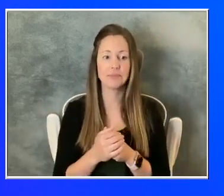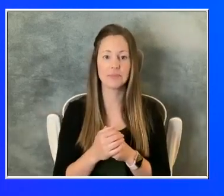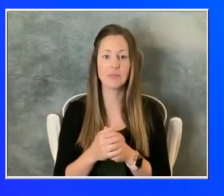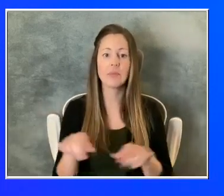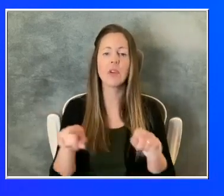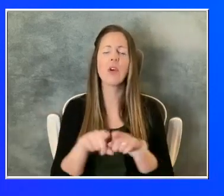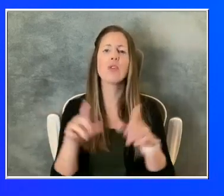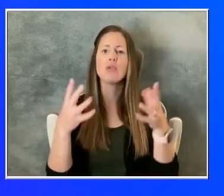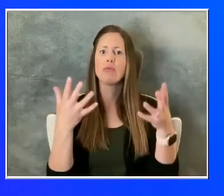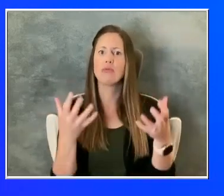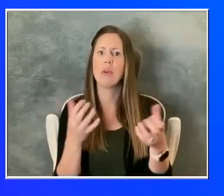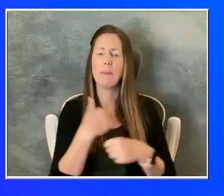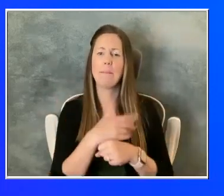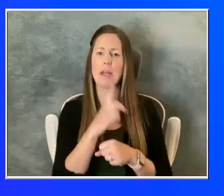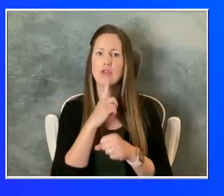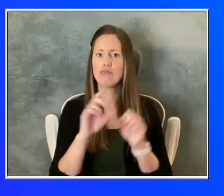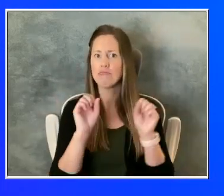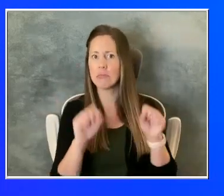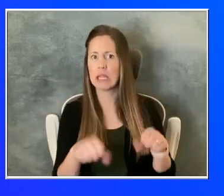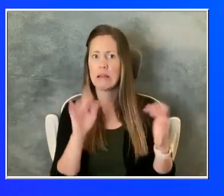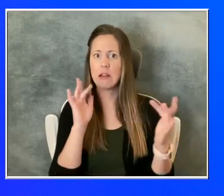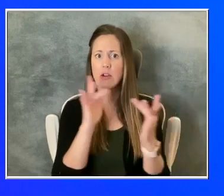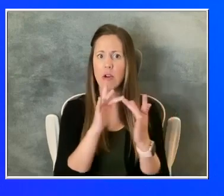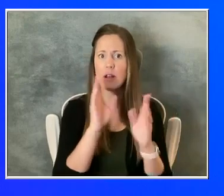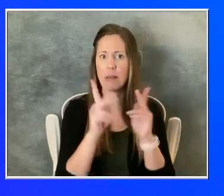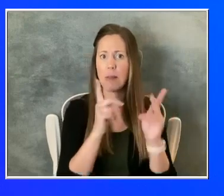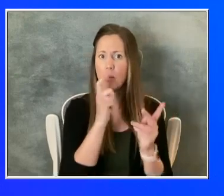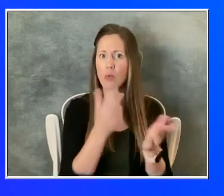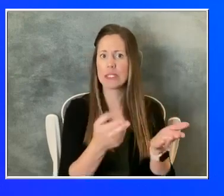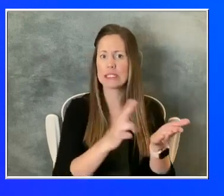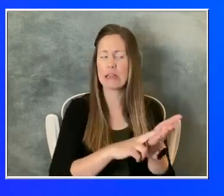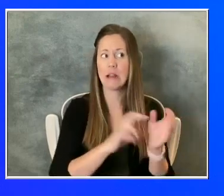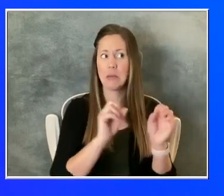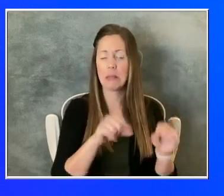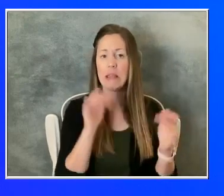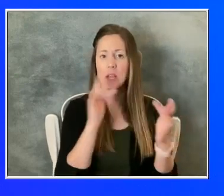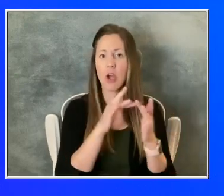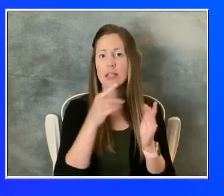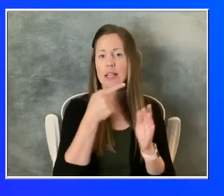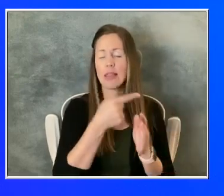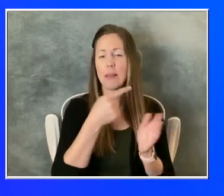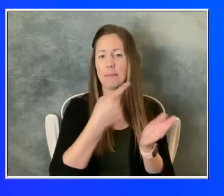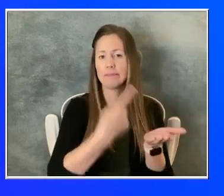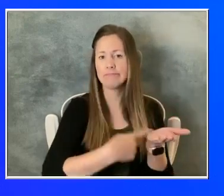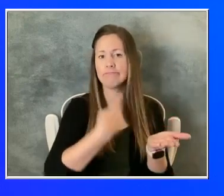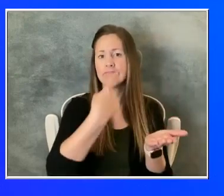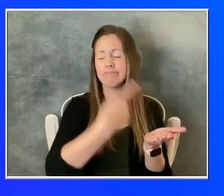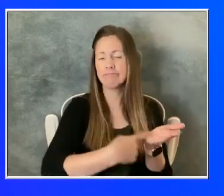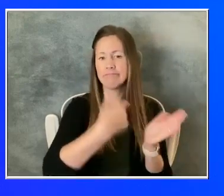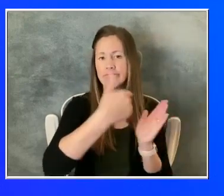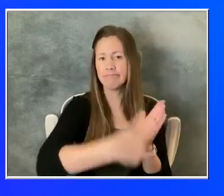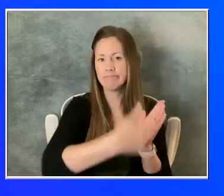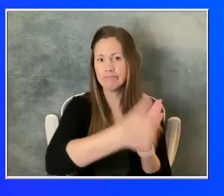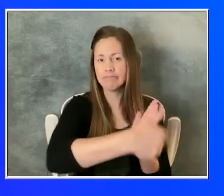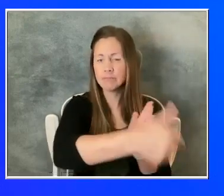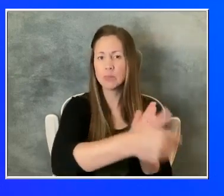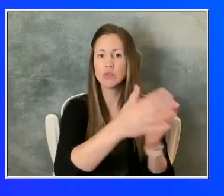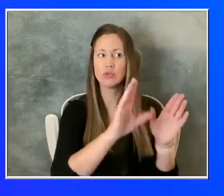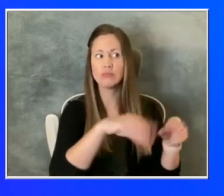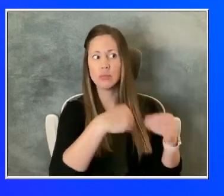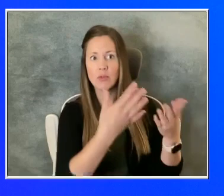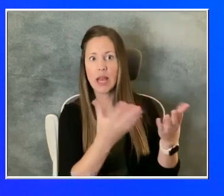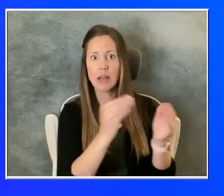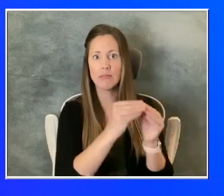contact individuals who sign up on a periodic basis to provide additional information about their